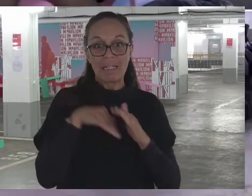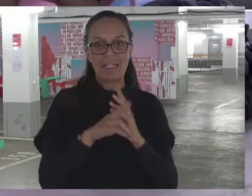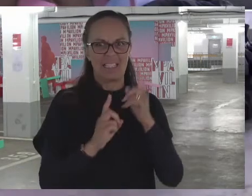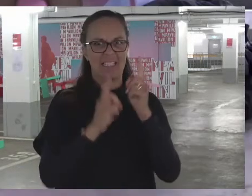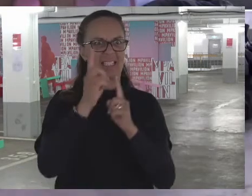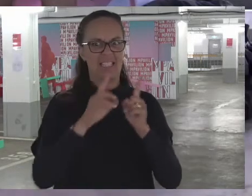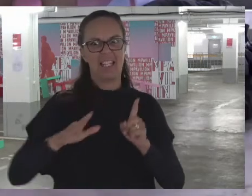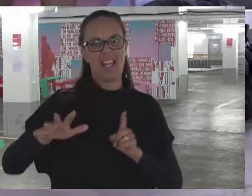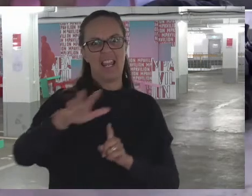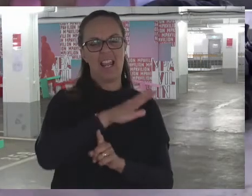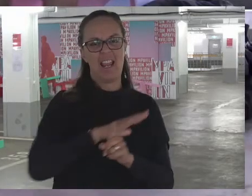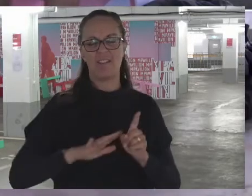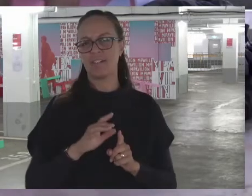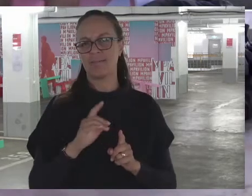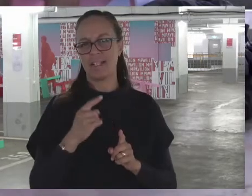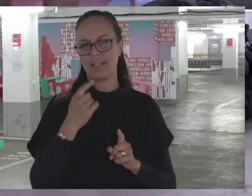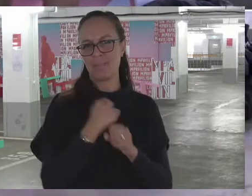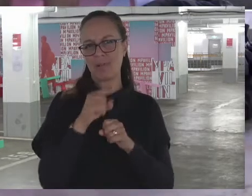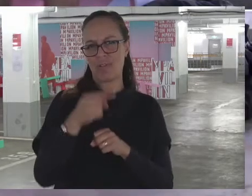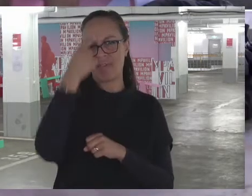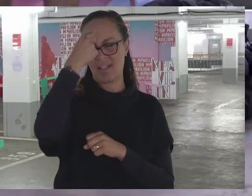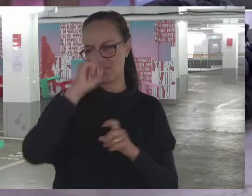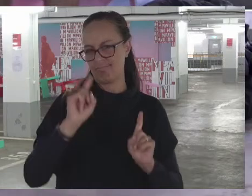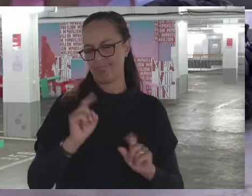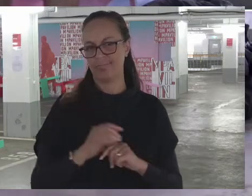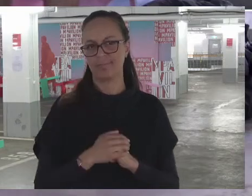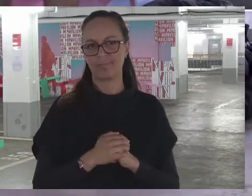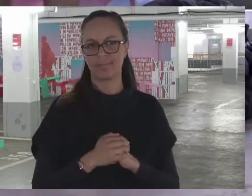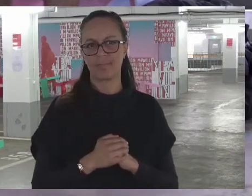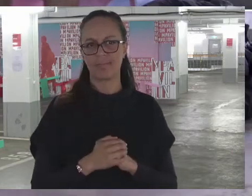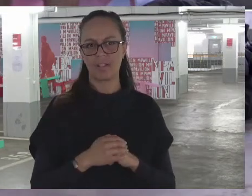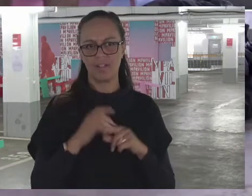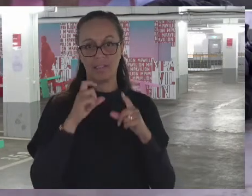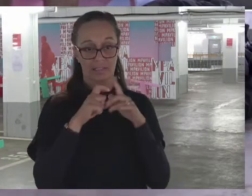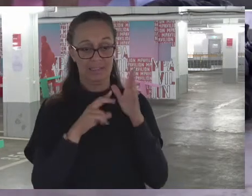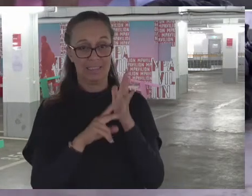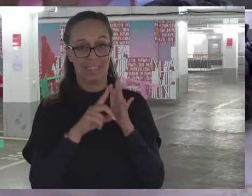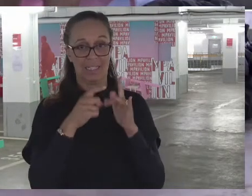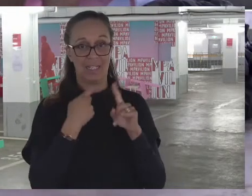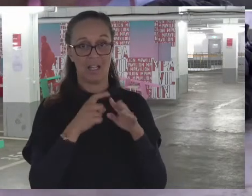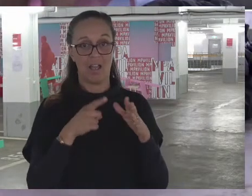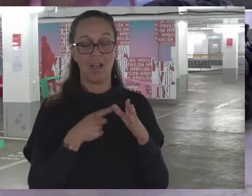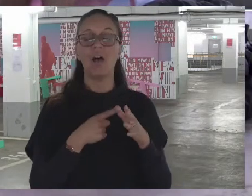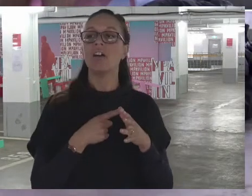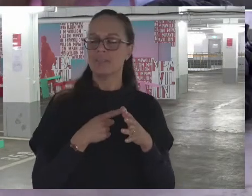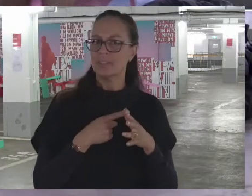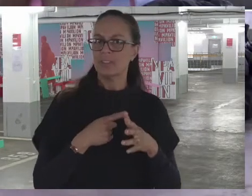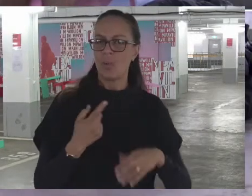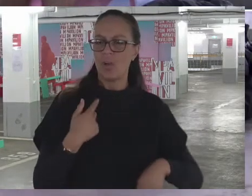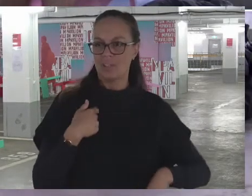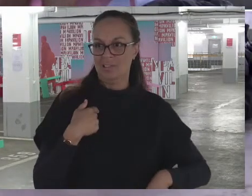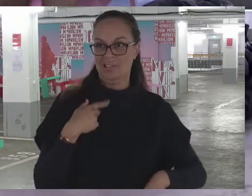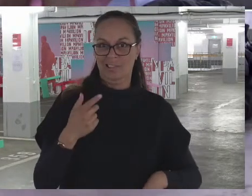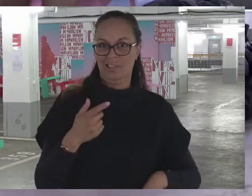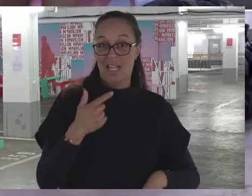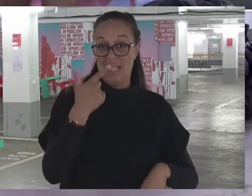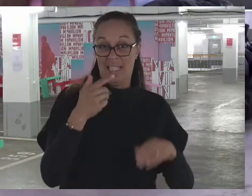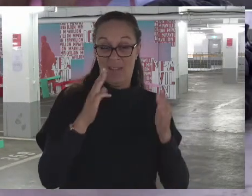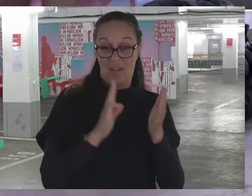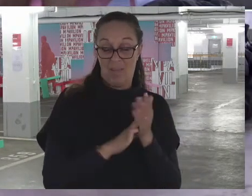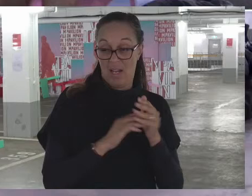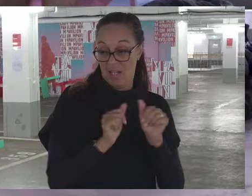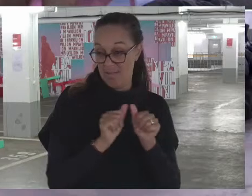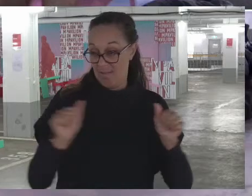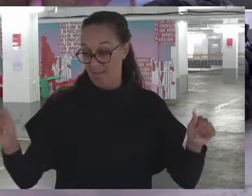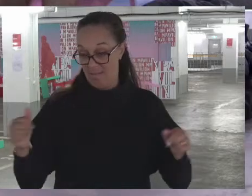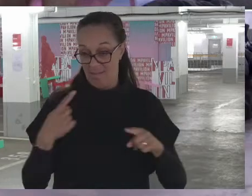you go first. Yeah, look, I mean, it's 7 meters by 4.5